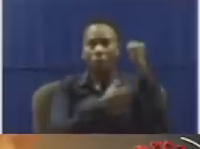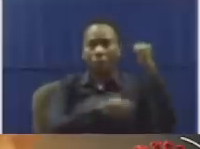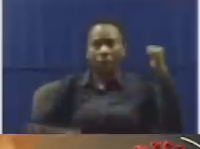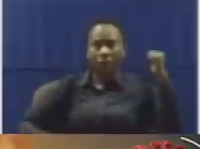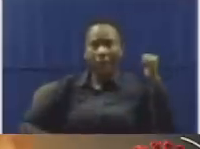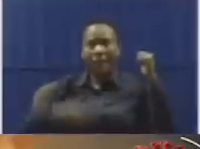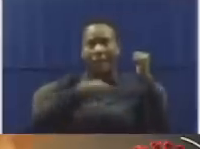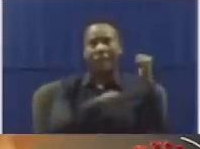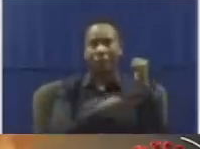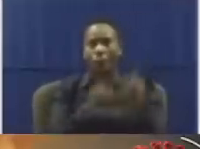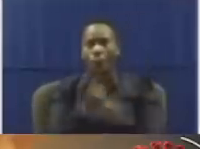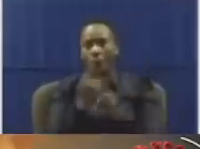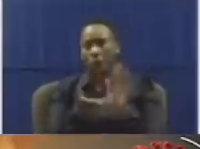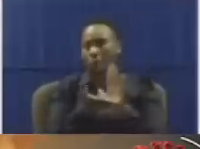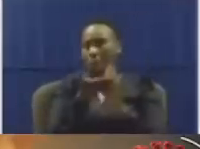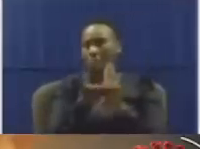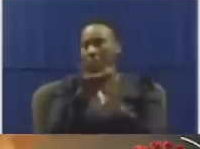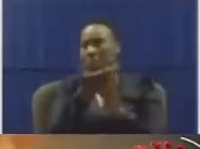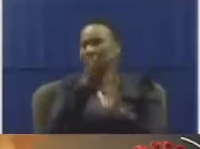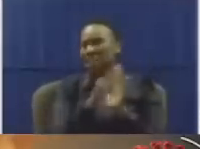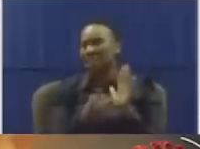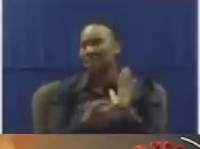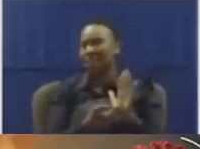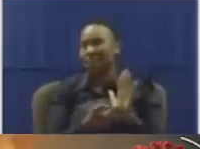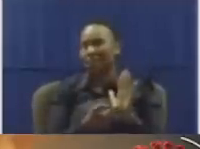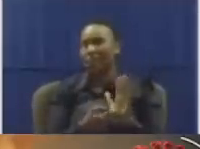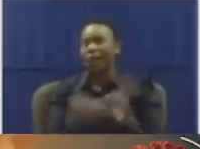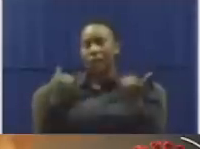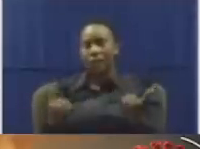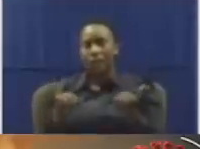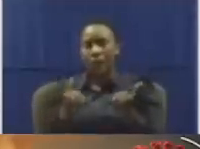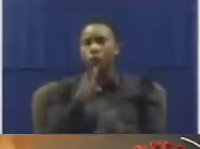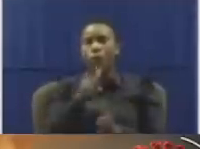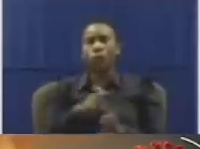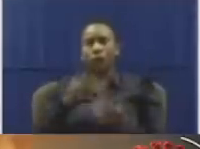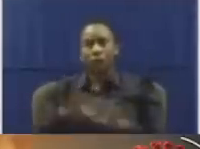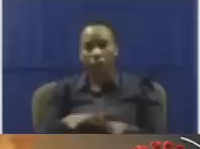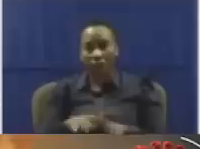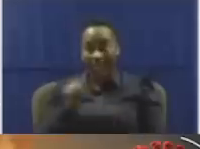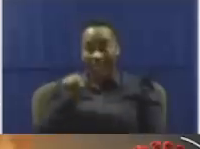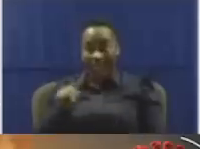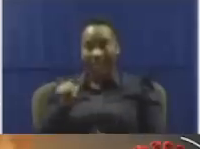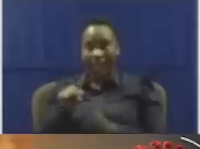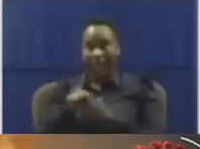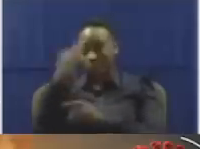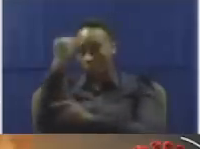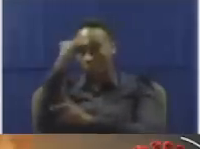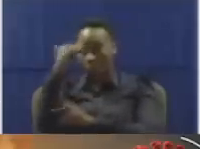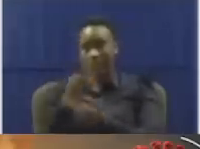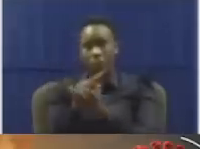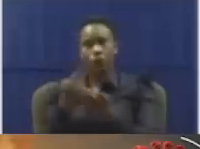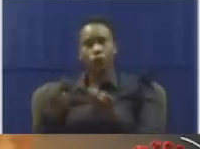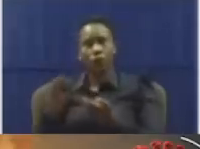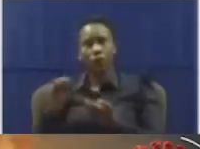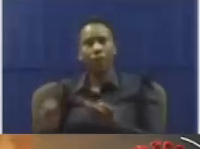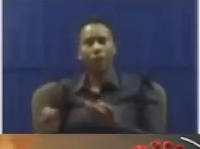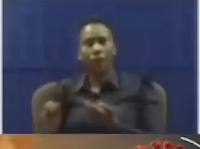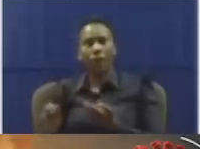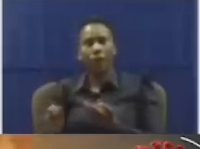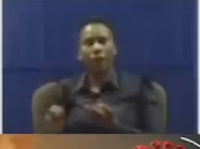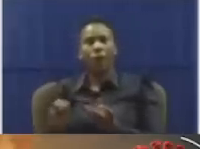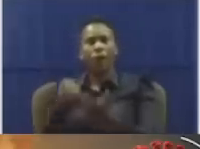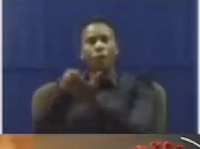that ever goes up. And now we're told that these precious police resources have been put to work serving the